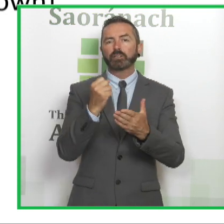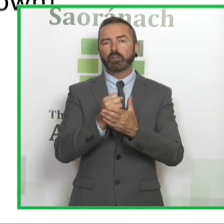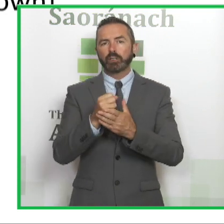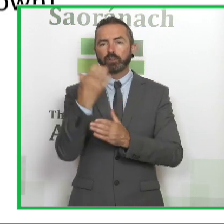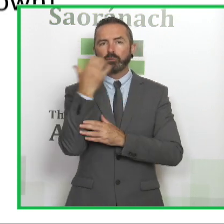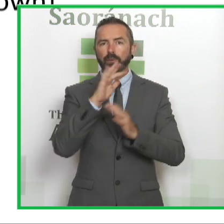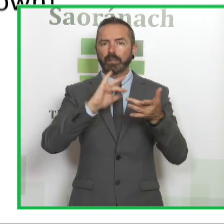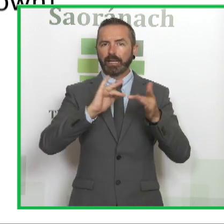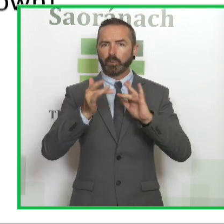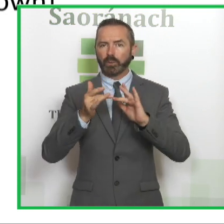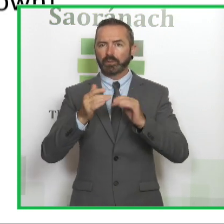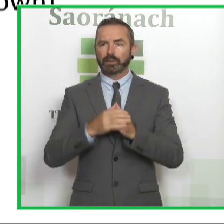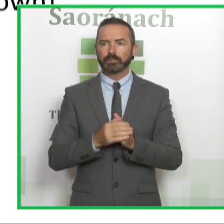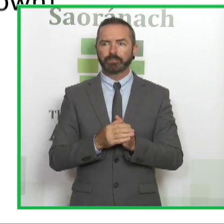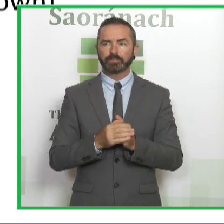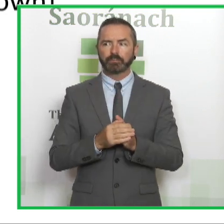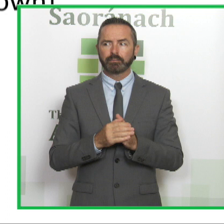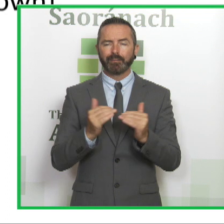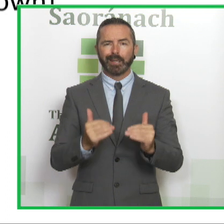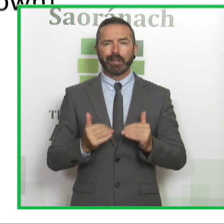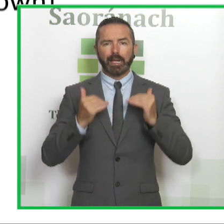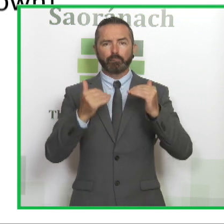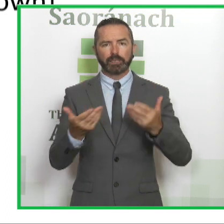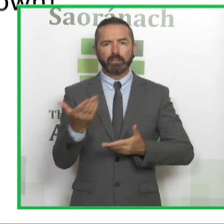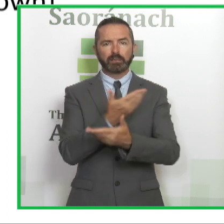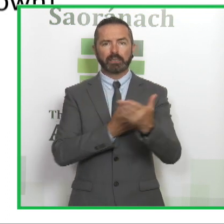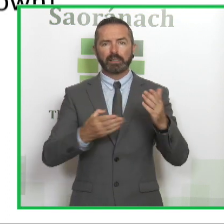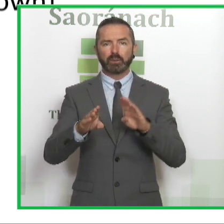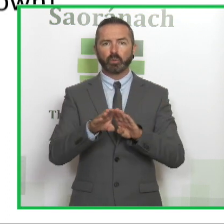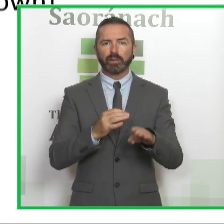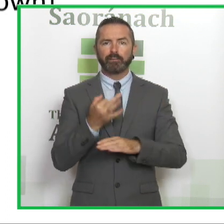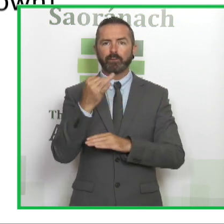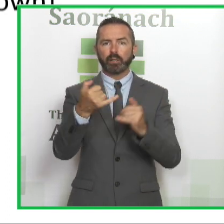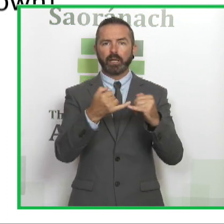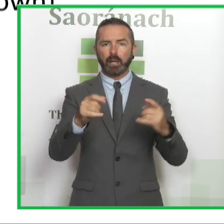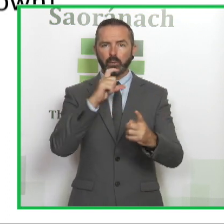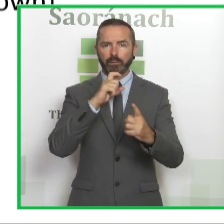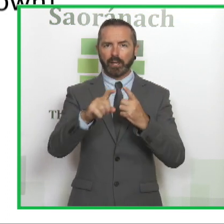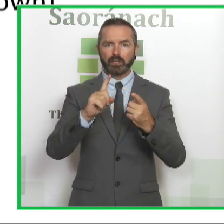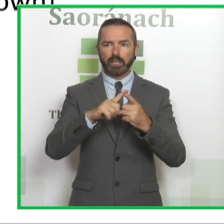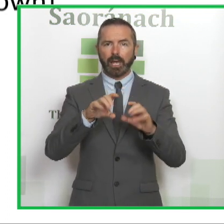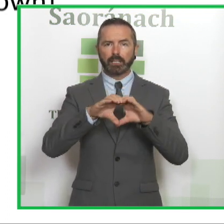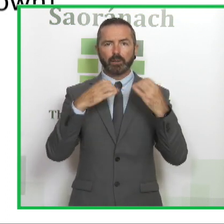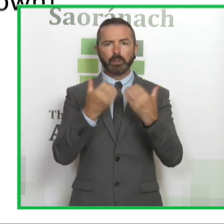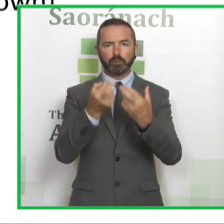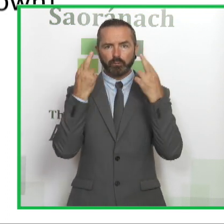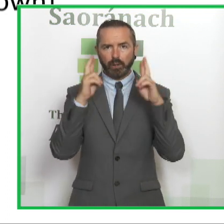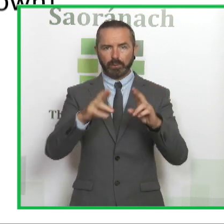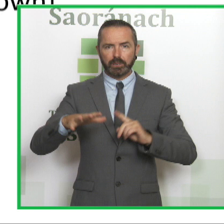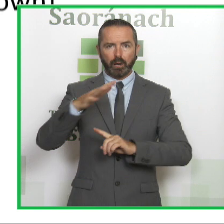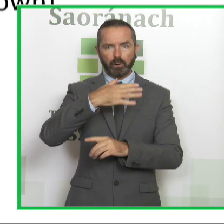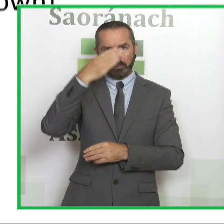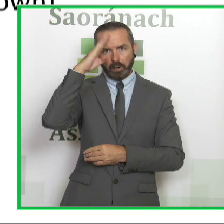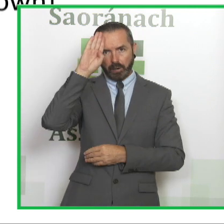networks, increasing consultations with frontline professionals and community representatives in Ireland, and more